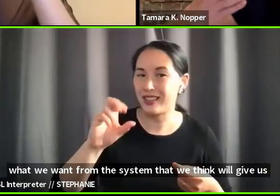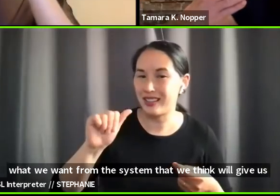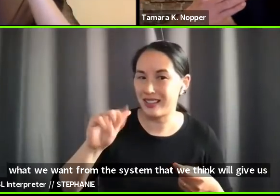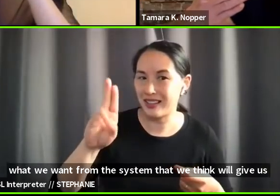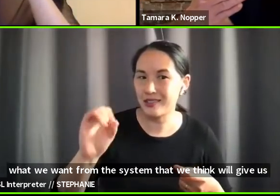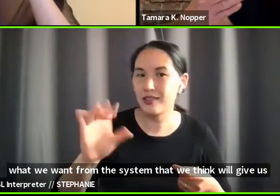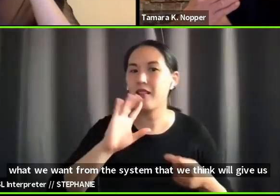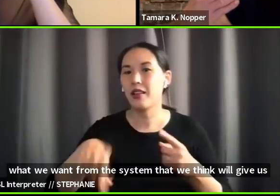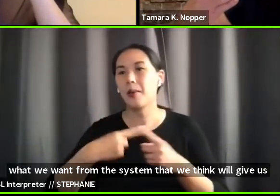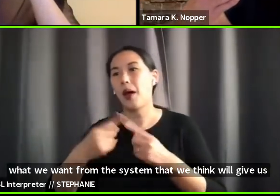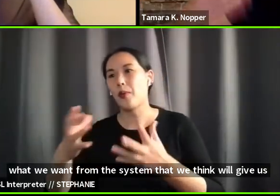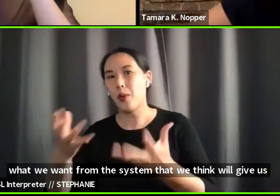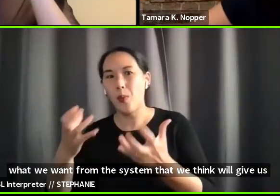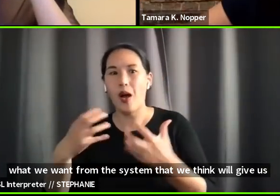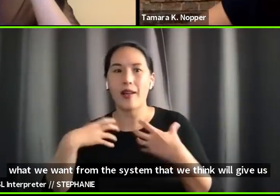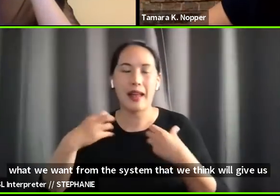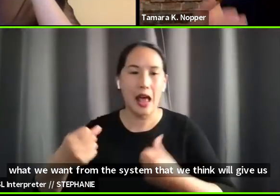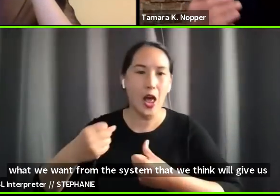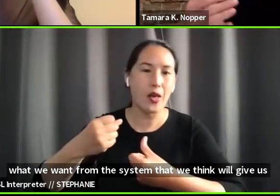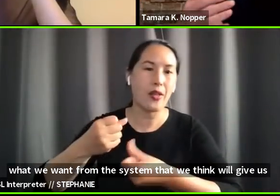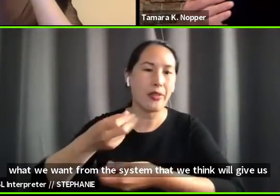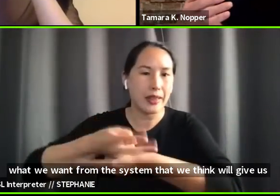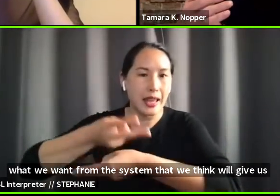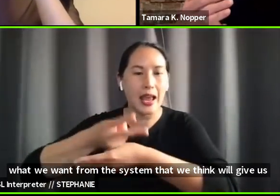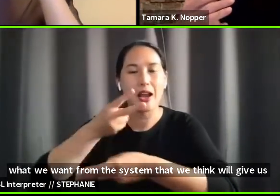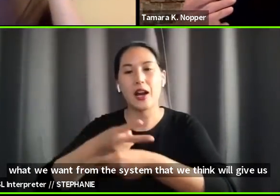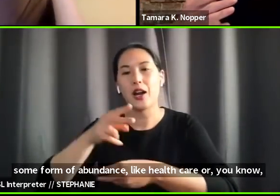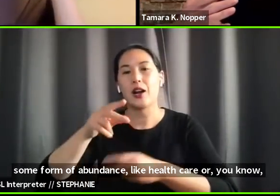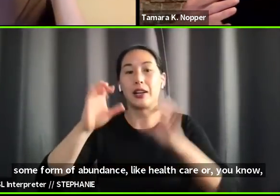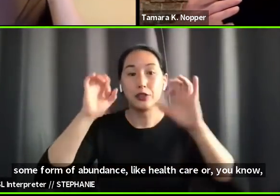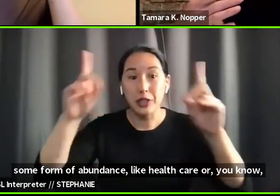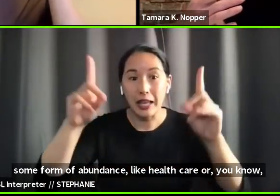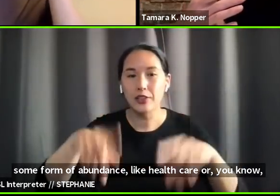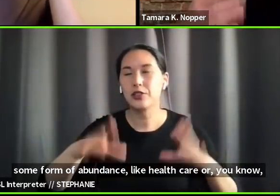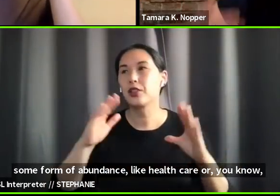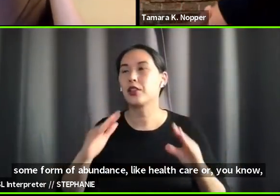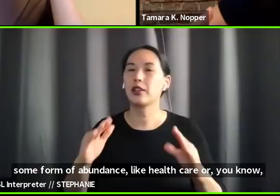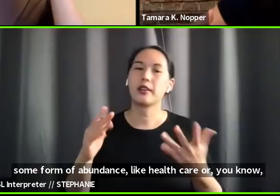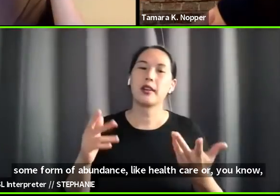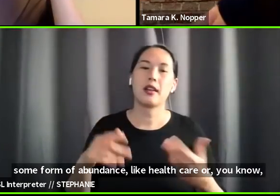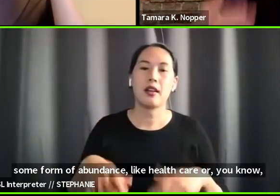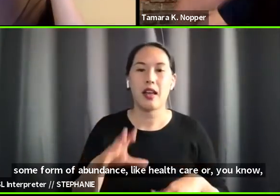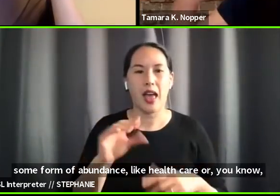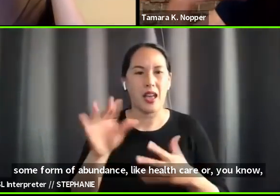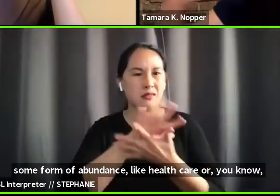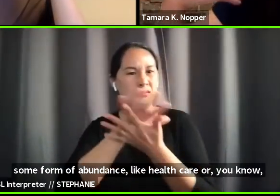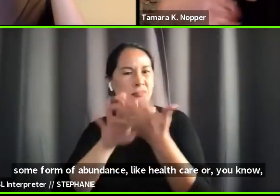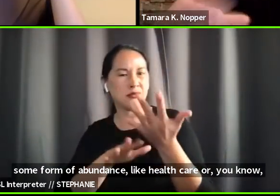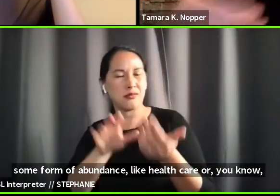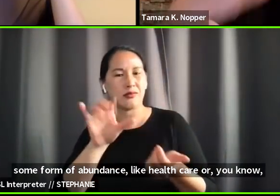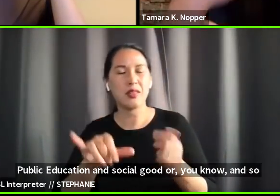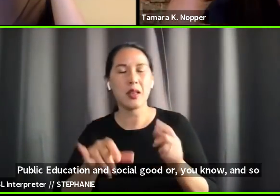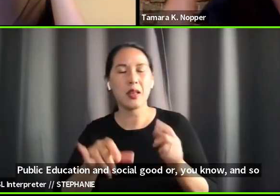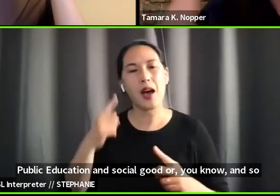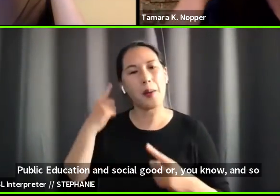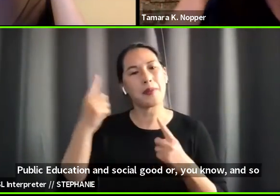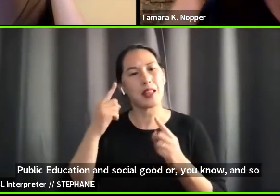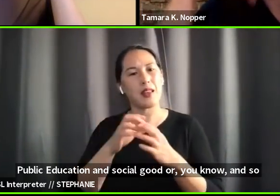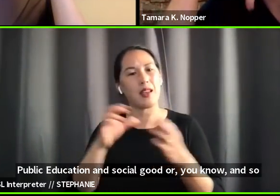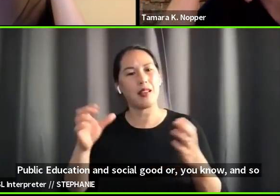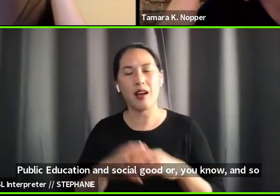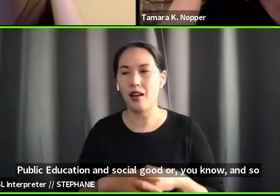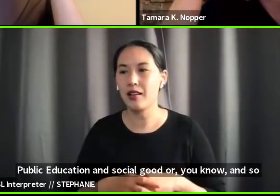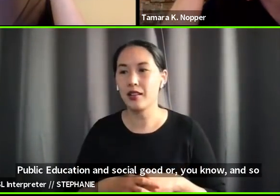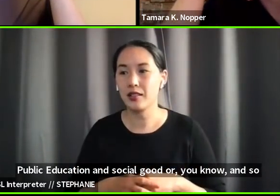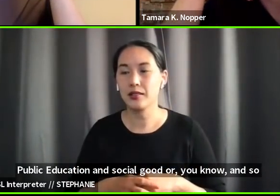or, you know, public education is social good, or, you know, and so forth. But I've been thinking a lot in this presentation,